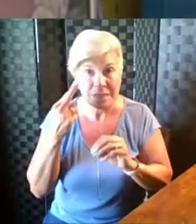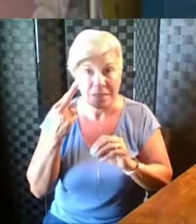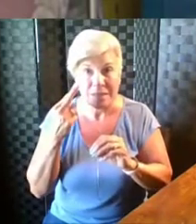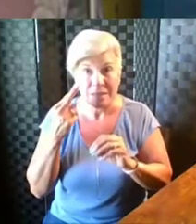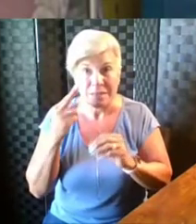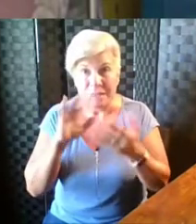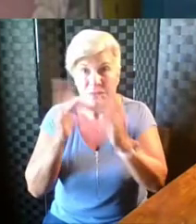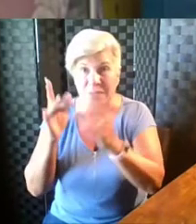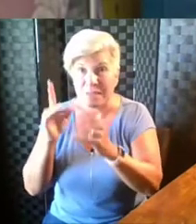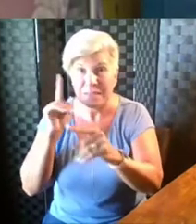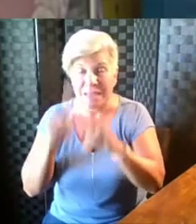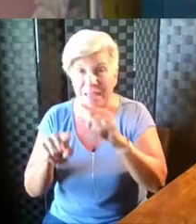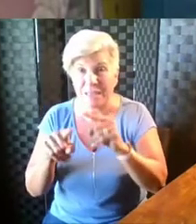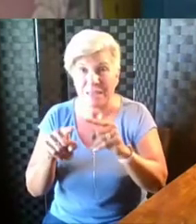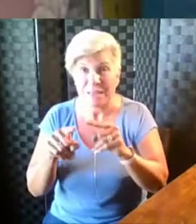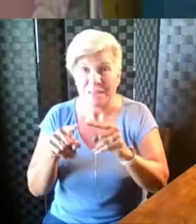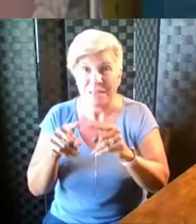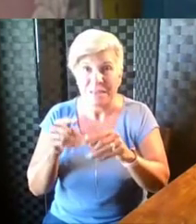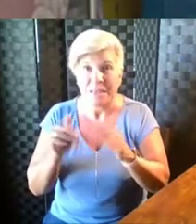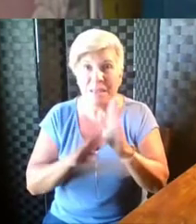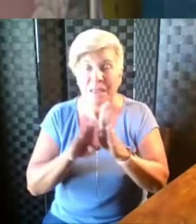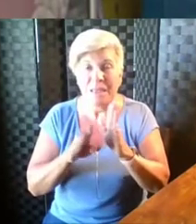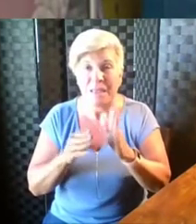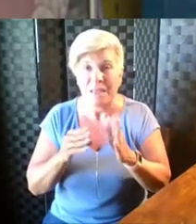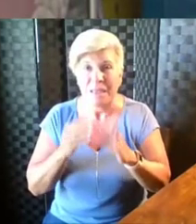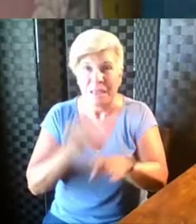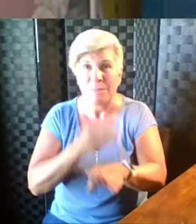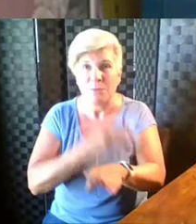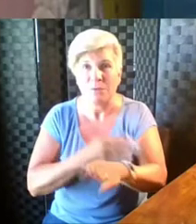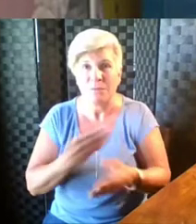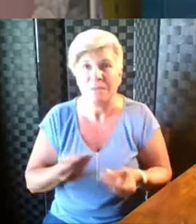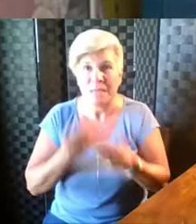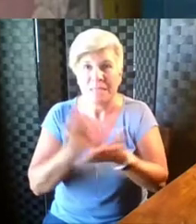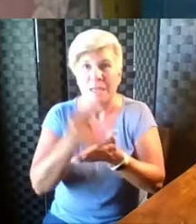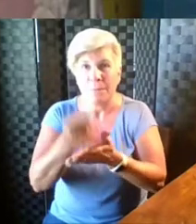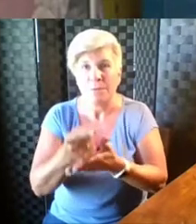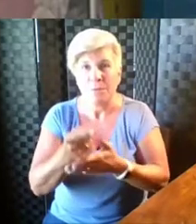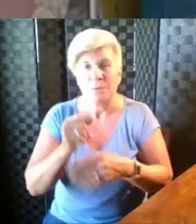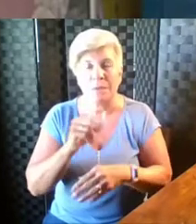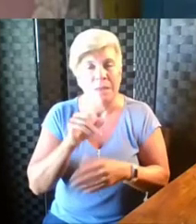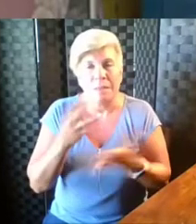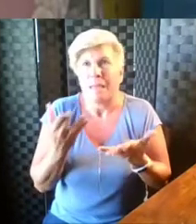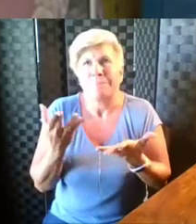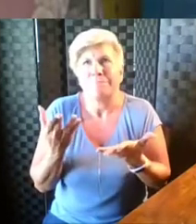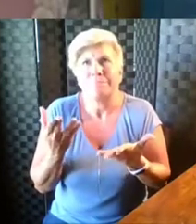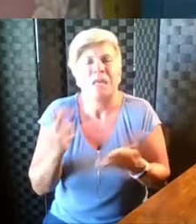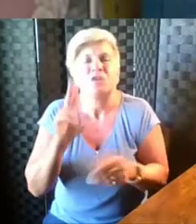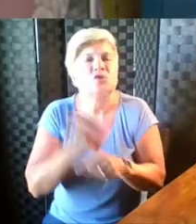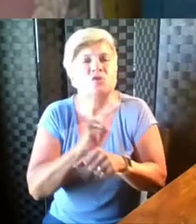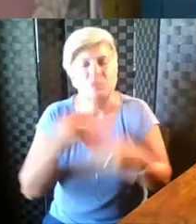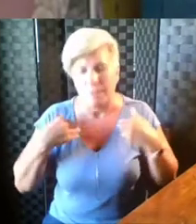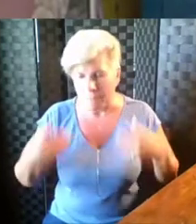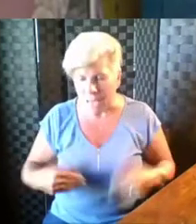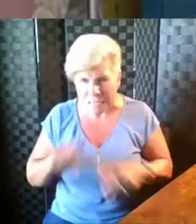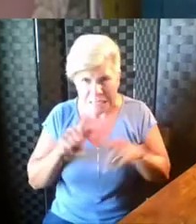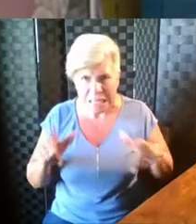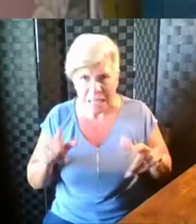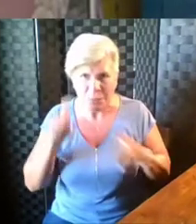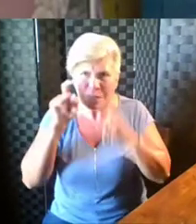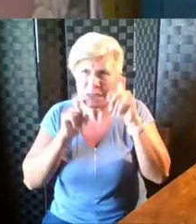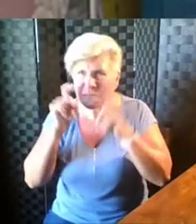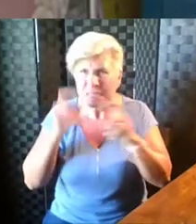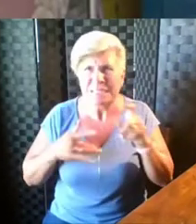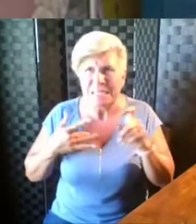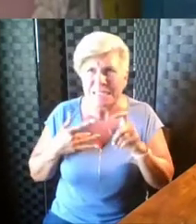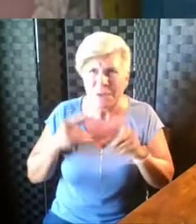further to you and interact with you the way that you're comfortable. Right? Read your body language, understand your facial expressions, be a little